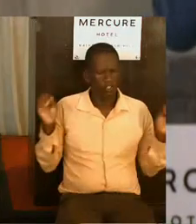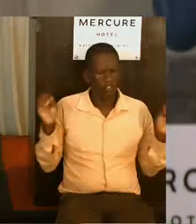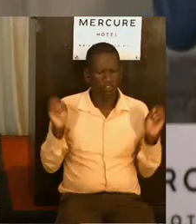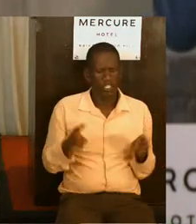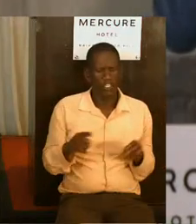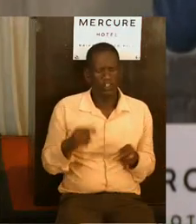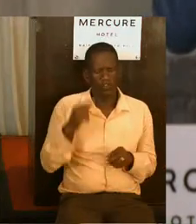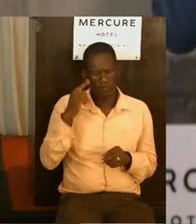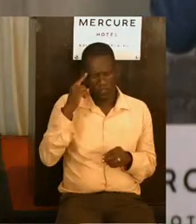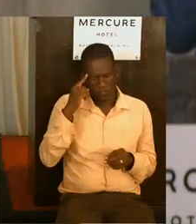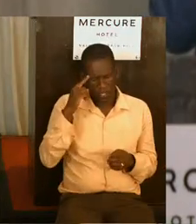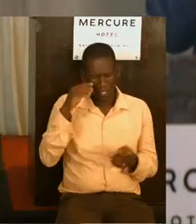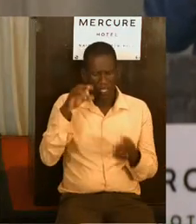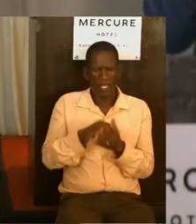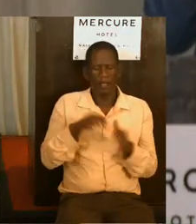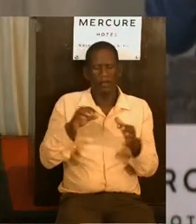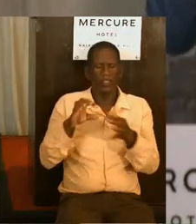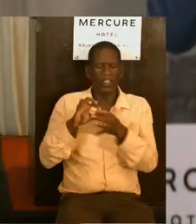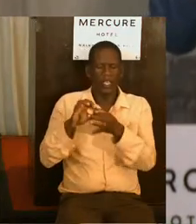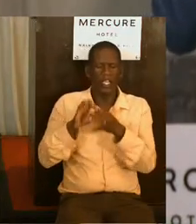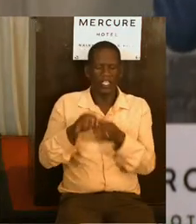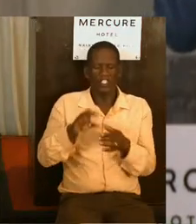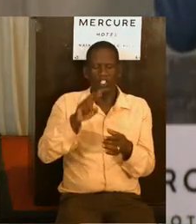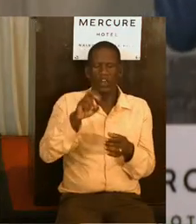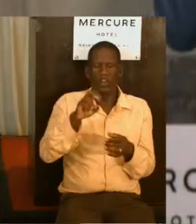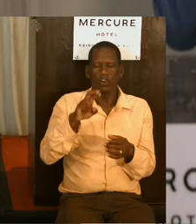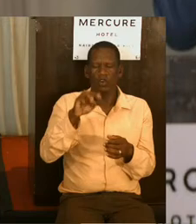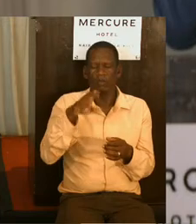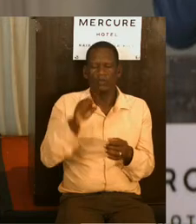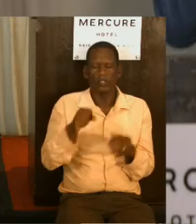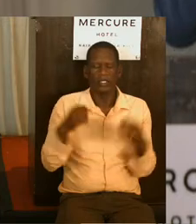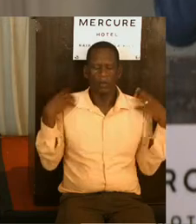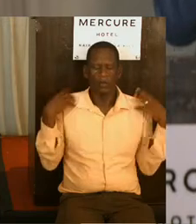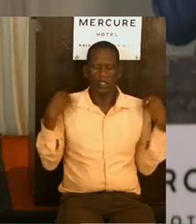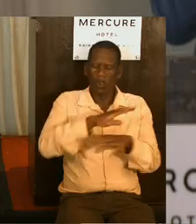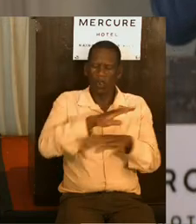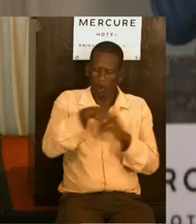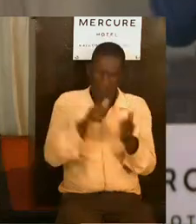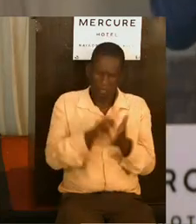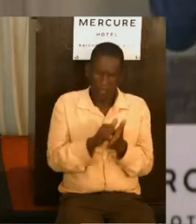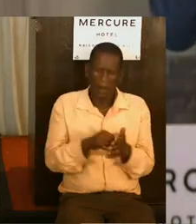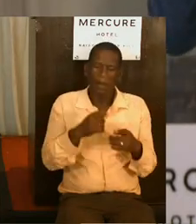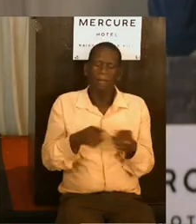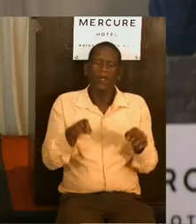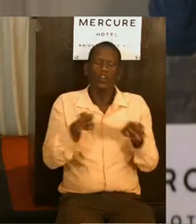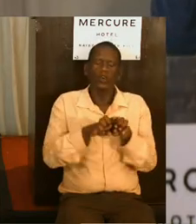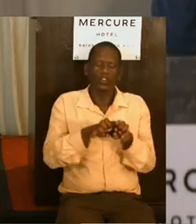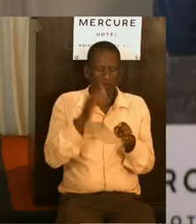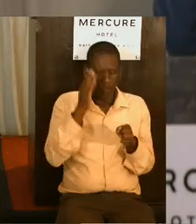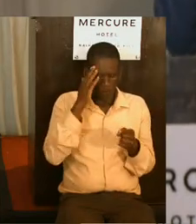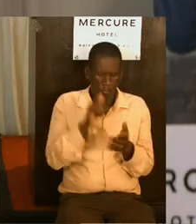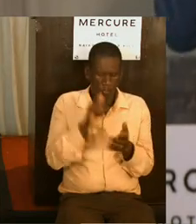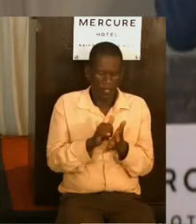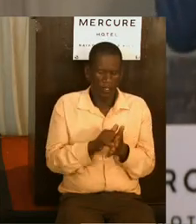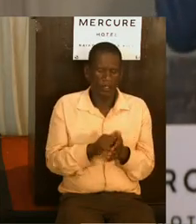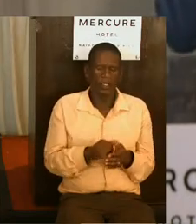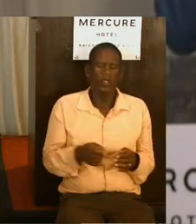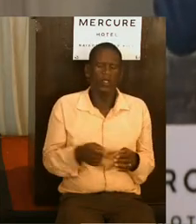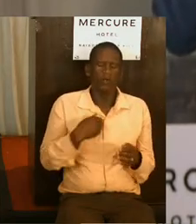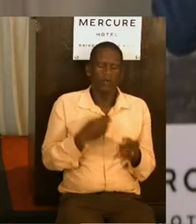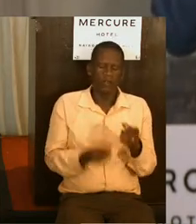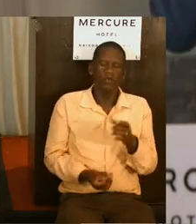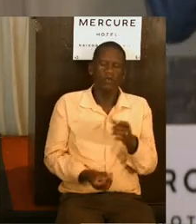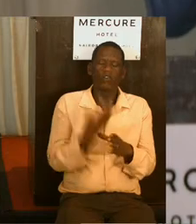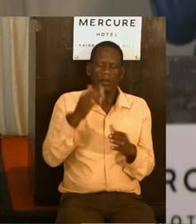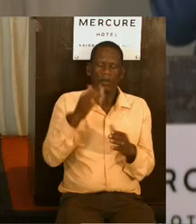to rethink of our the cultural norms the practices and all that but you'll also realize that uh We've